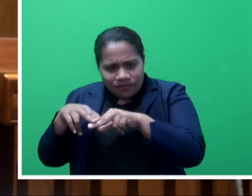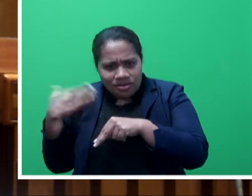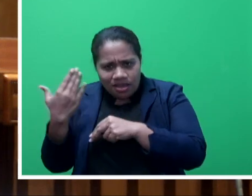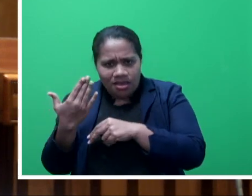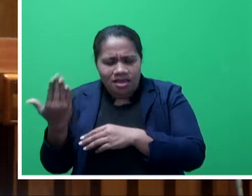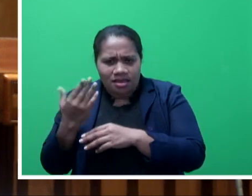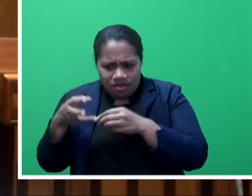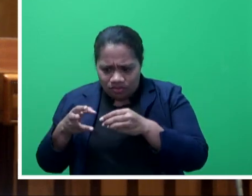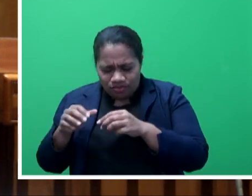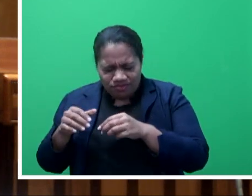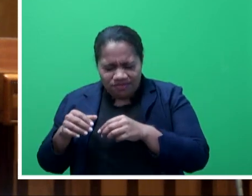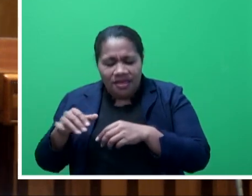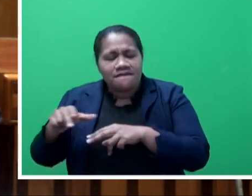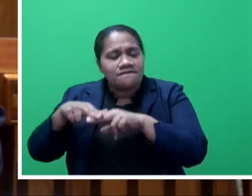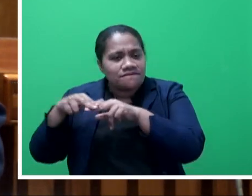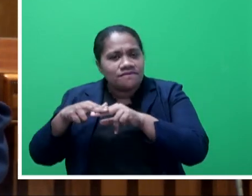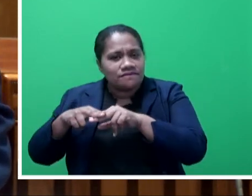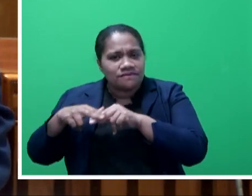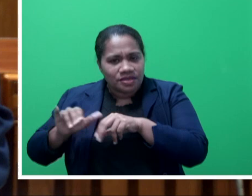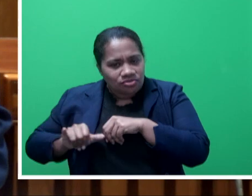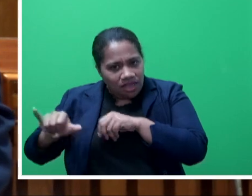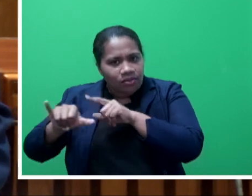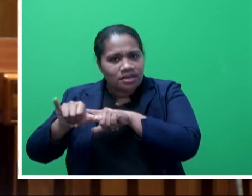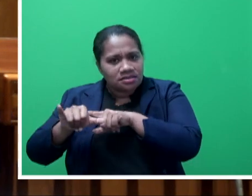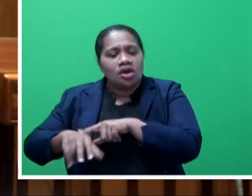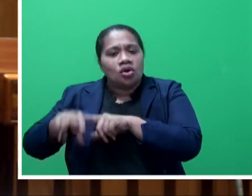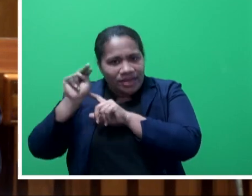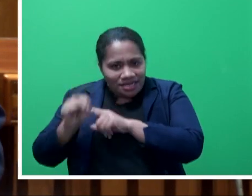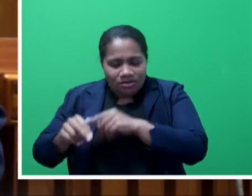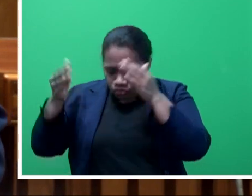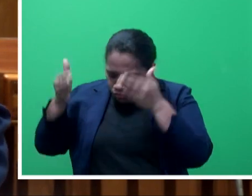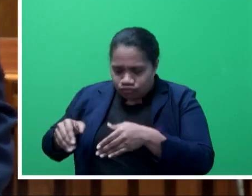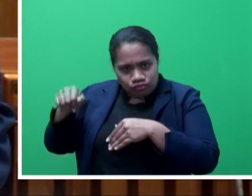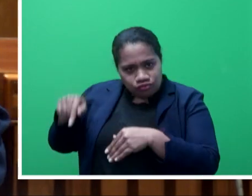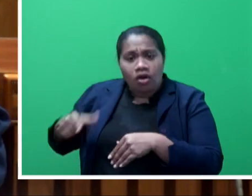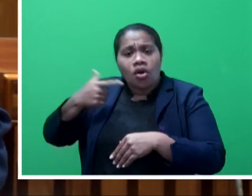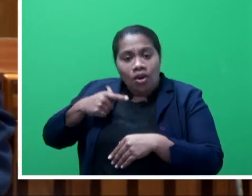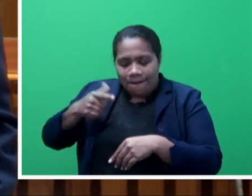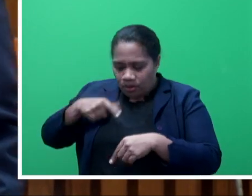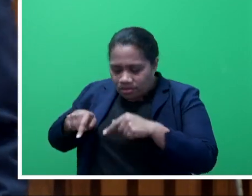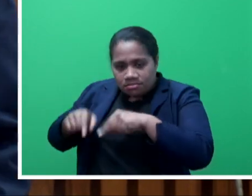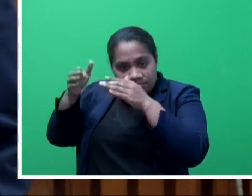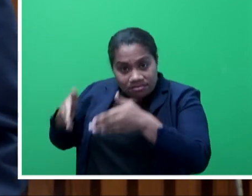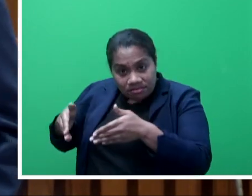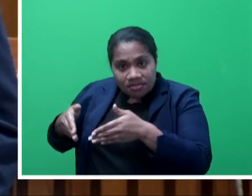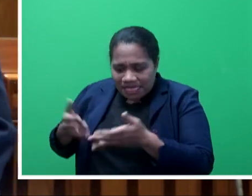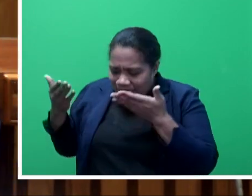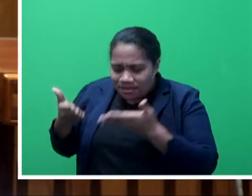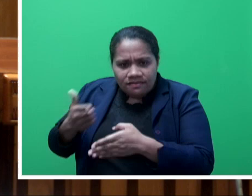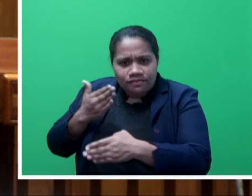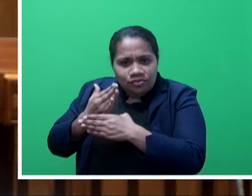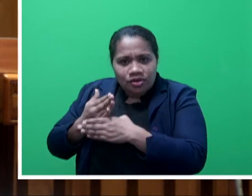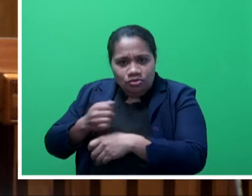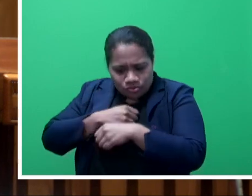Mr. Speaker, sir, there are numerous studies done in the Caribbean when they had the completely open skies